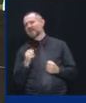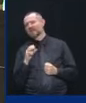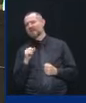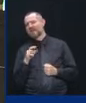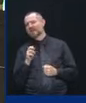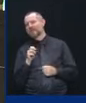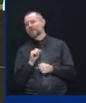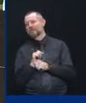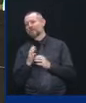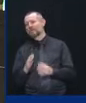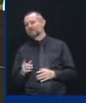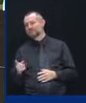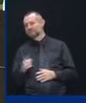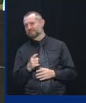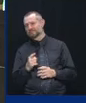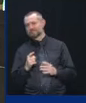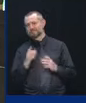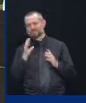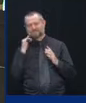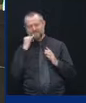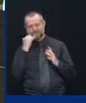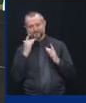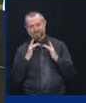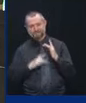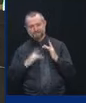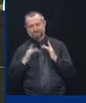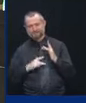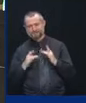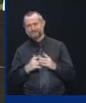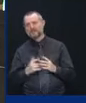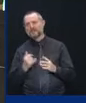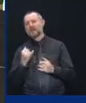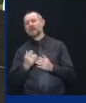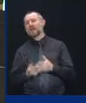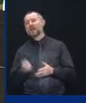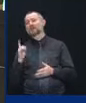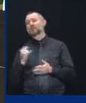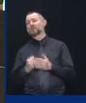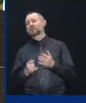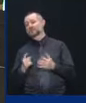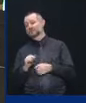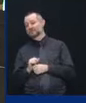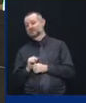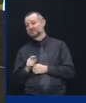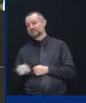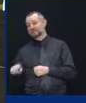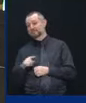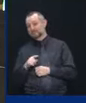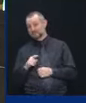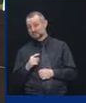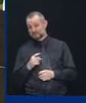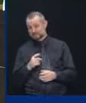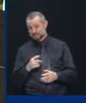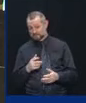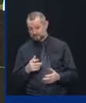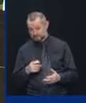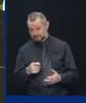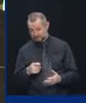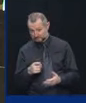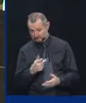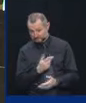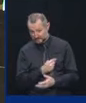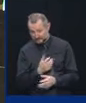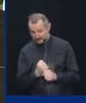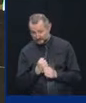is a final week for hospitals to get their healthcare workers to get the vaccines that have been allocated to them.